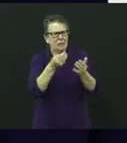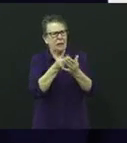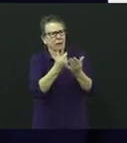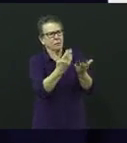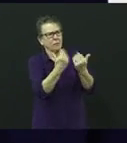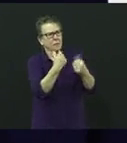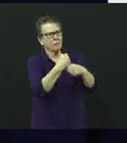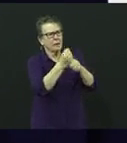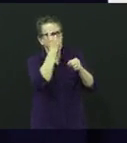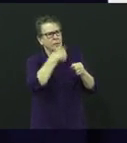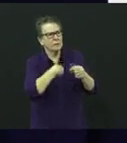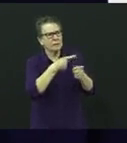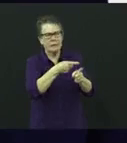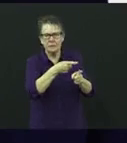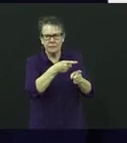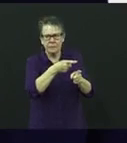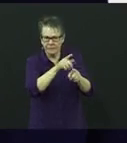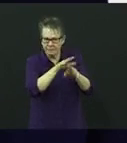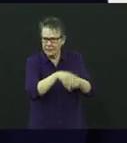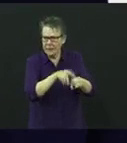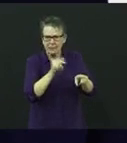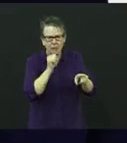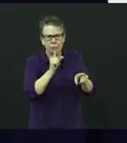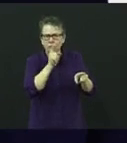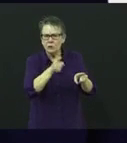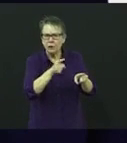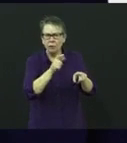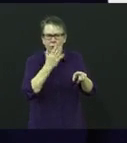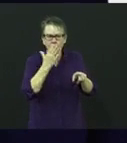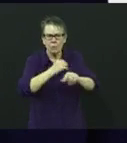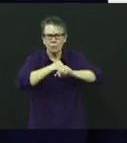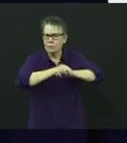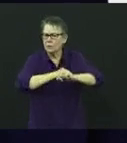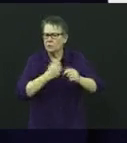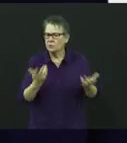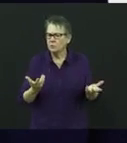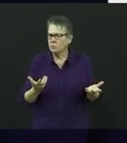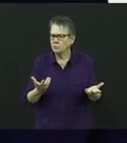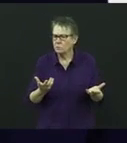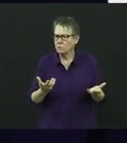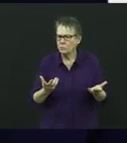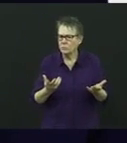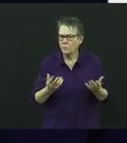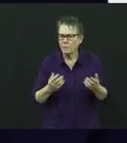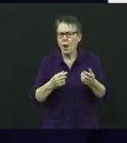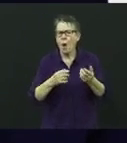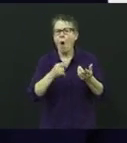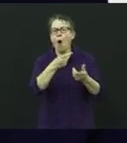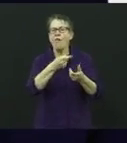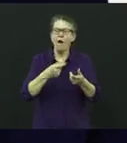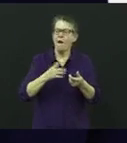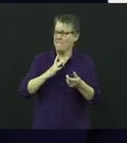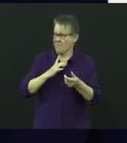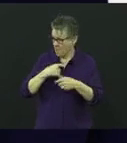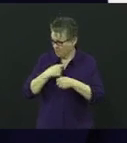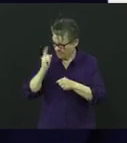our coordinated approach that we've put in to keep that together, because I think it